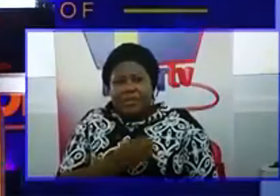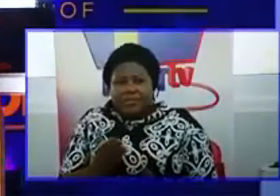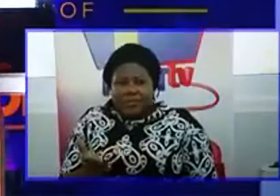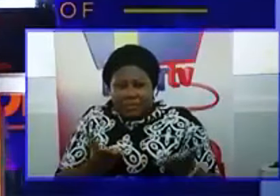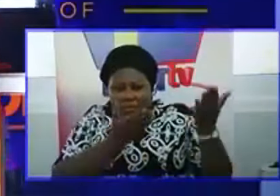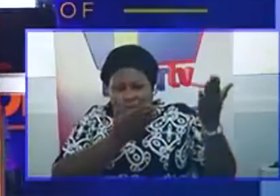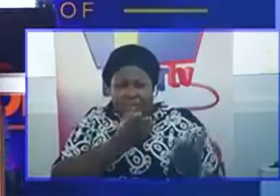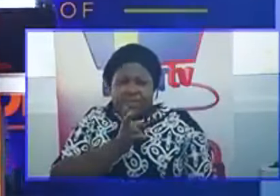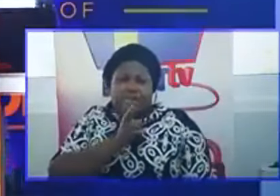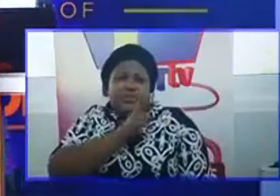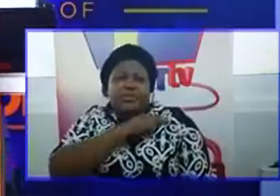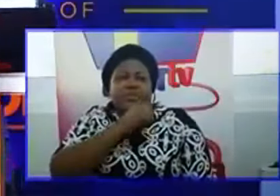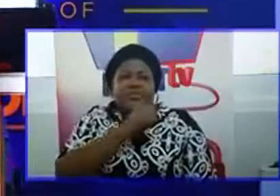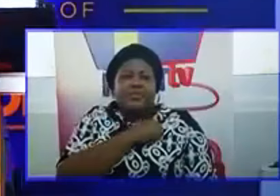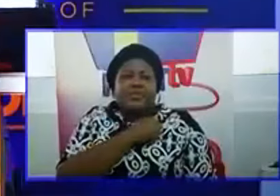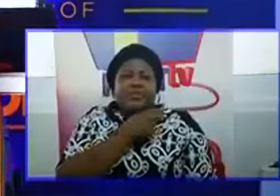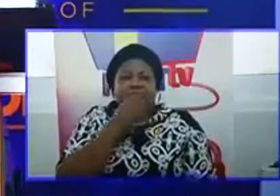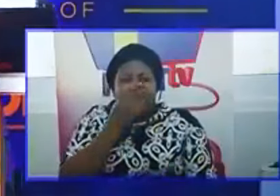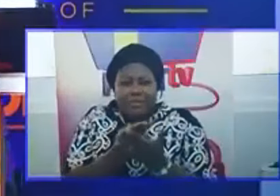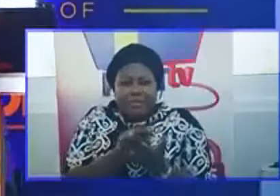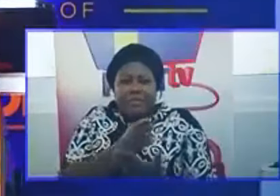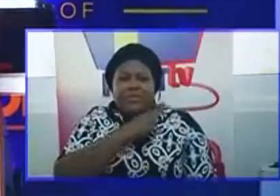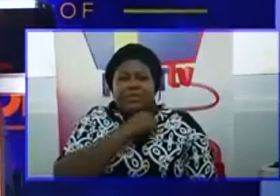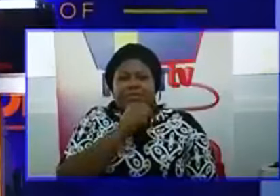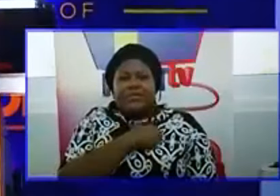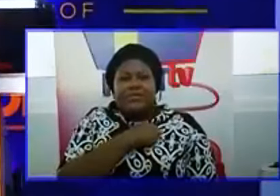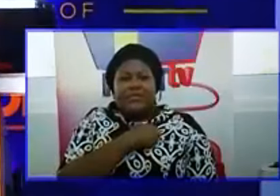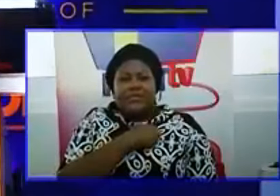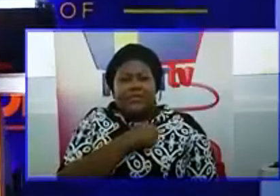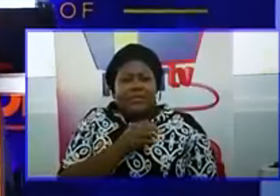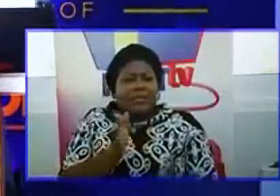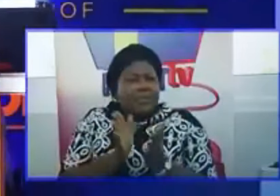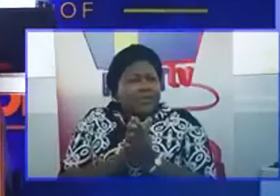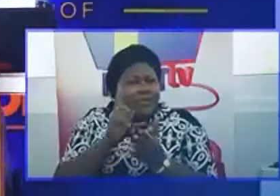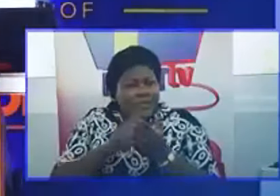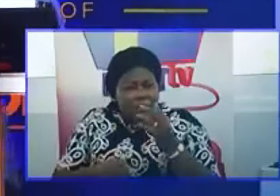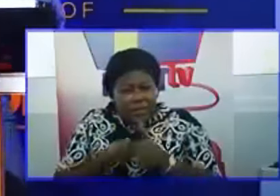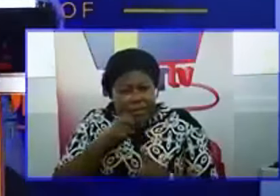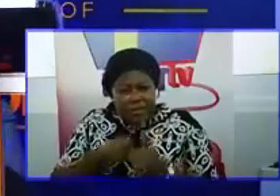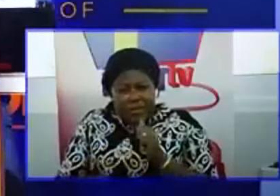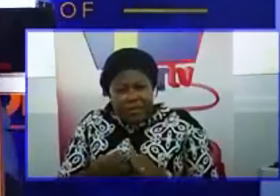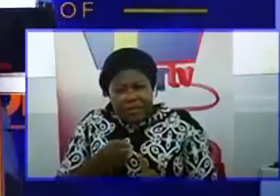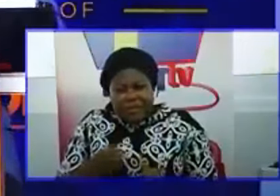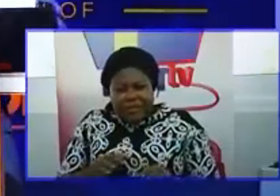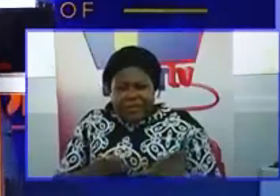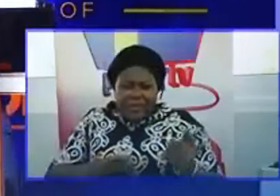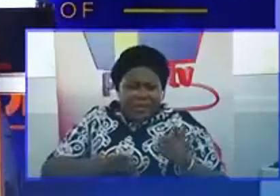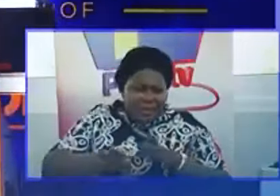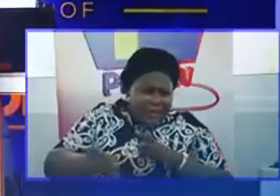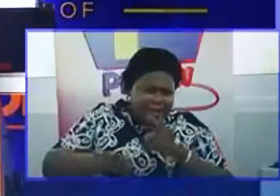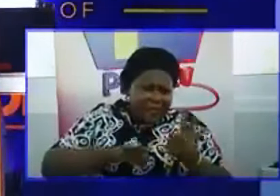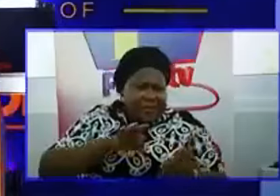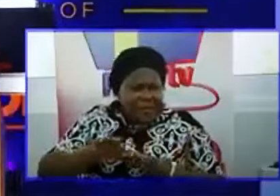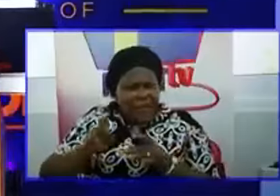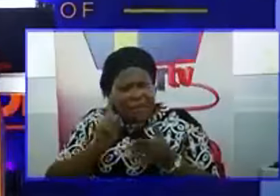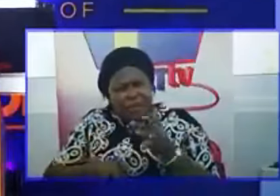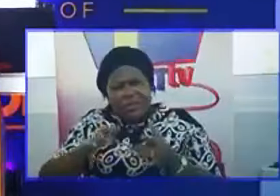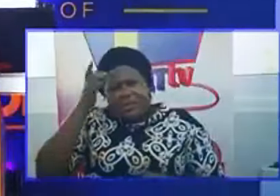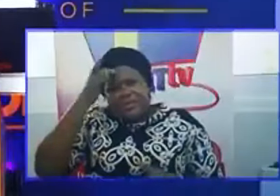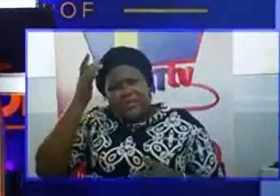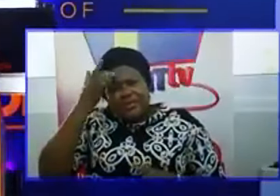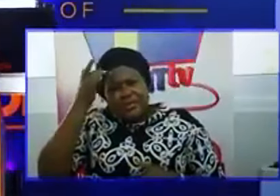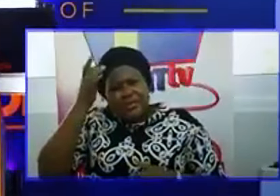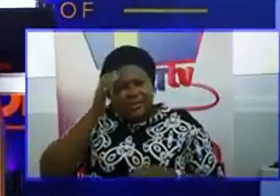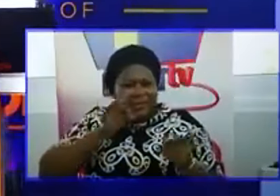me. Then said, what is it? And when he was trying to describe the kind of ailment, I was a bit